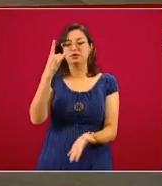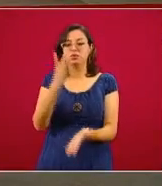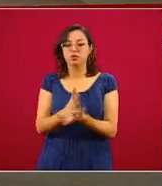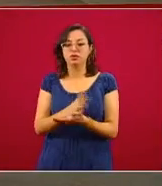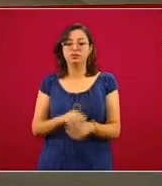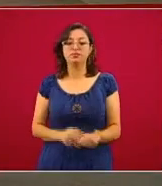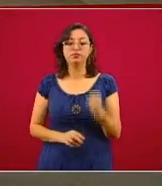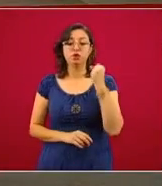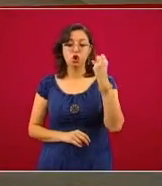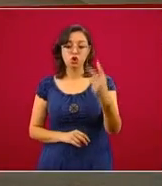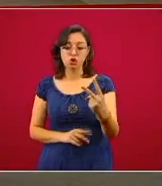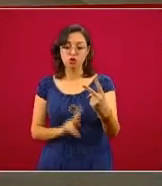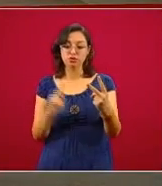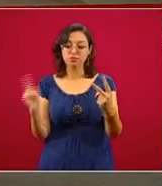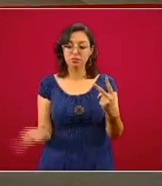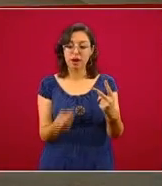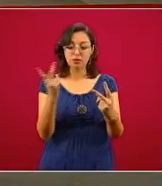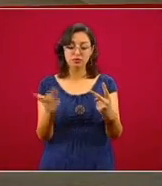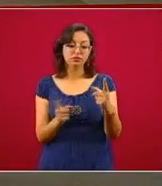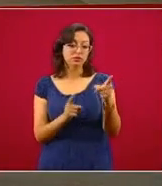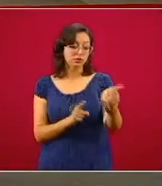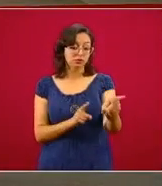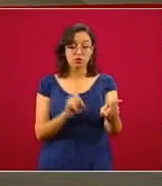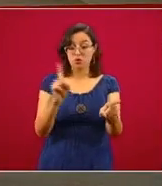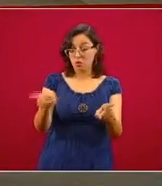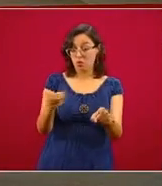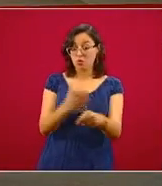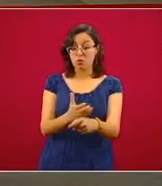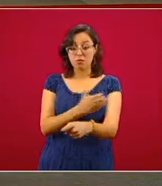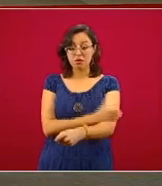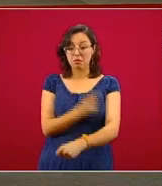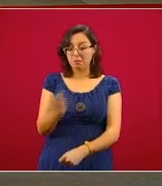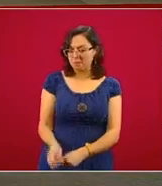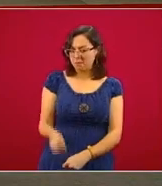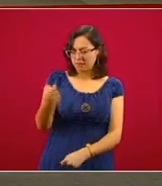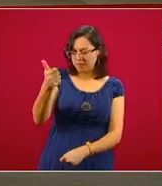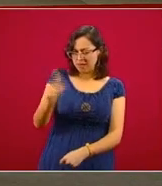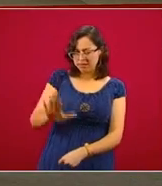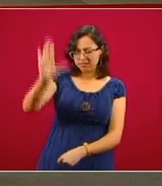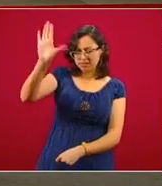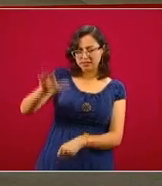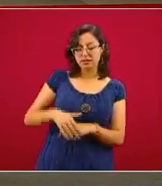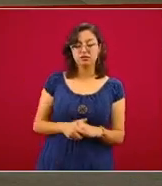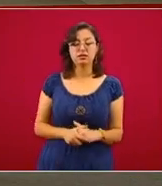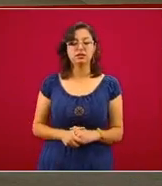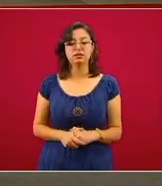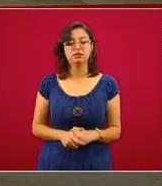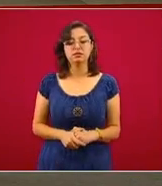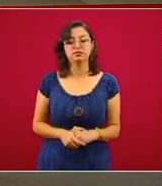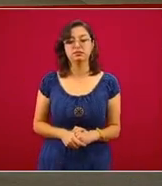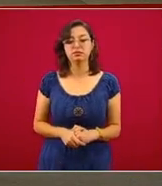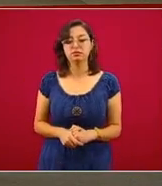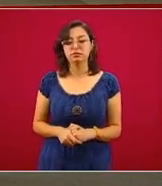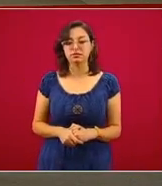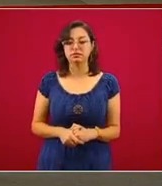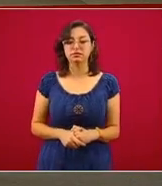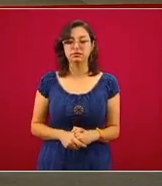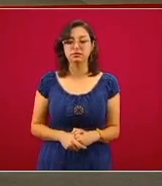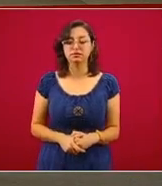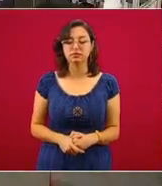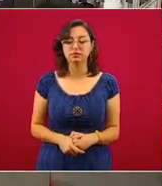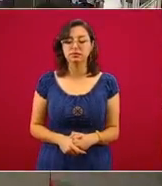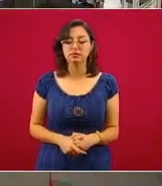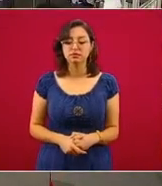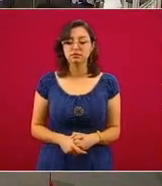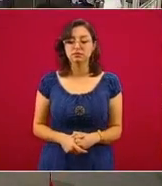of Mexico. Q&A. You and you who has never participated. Thank